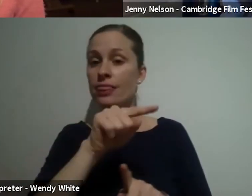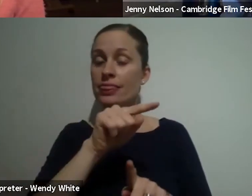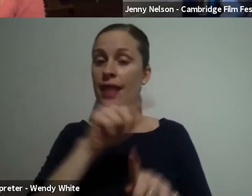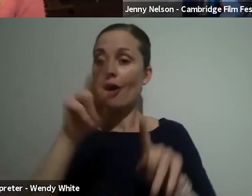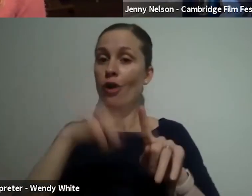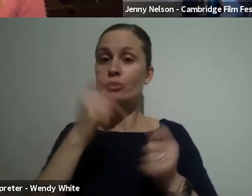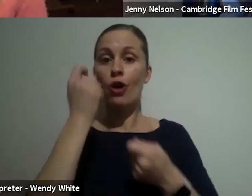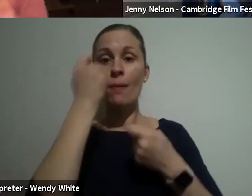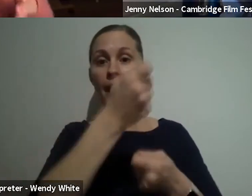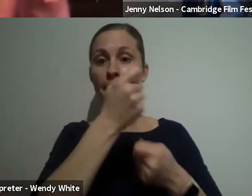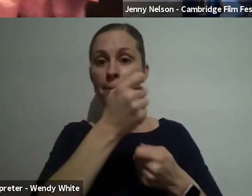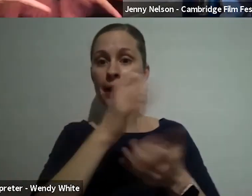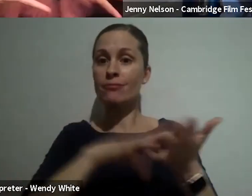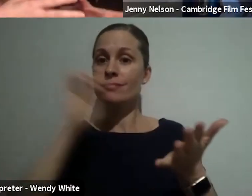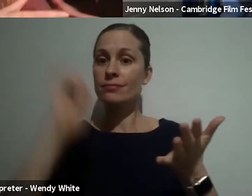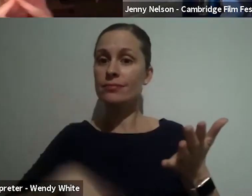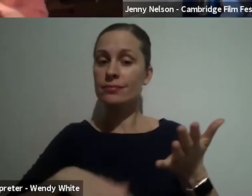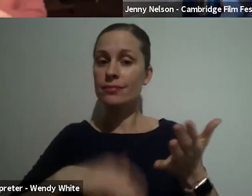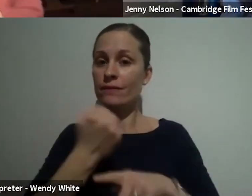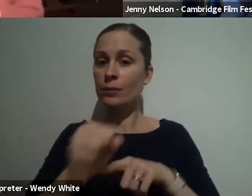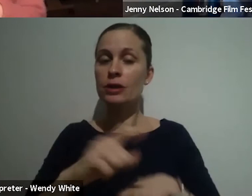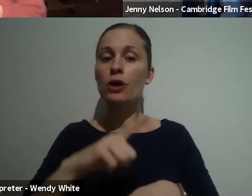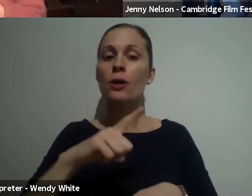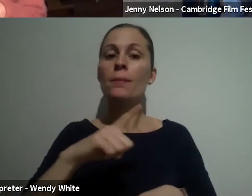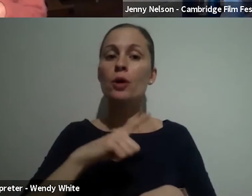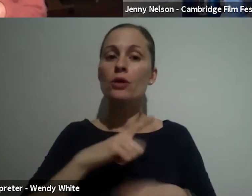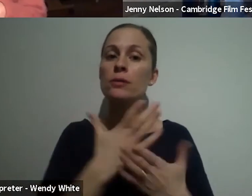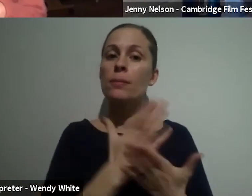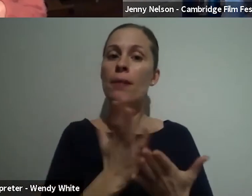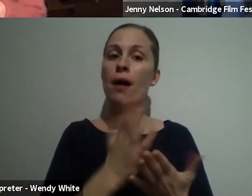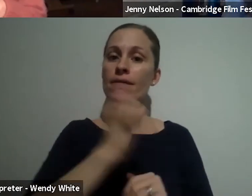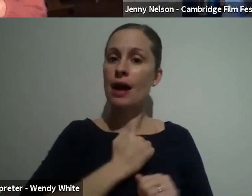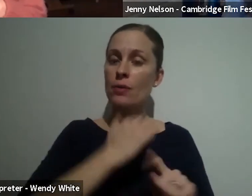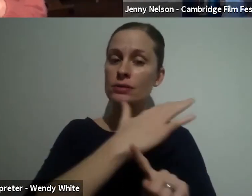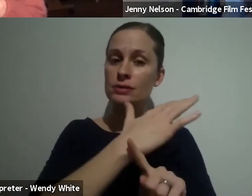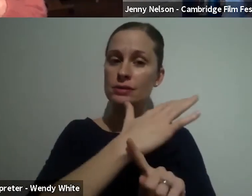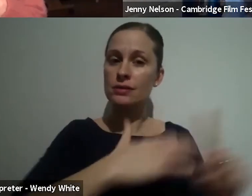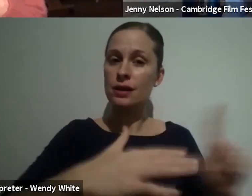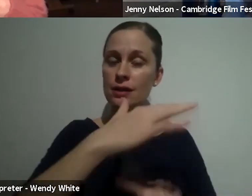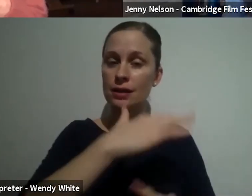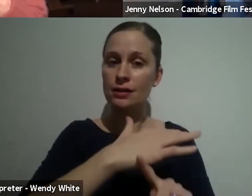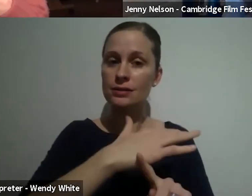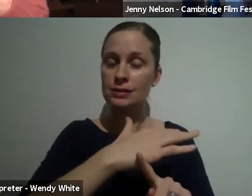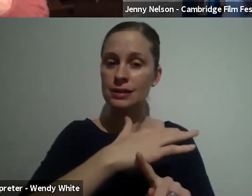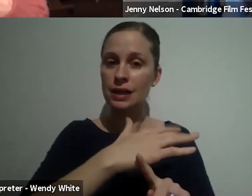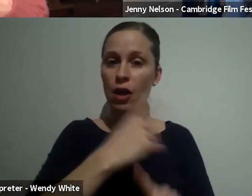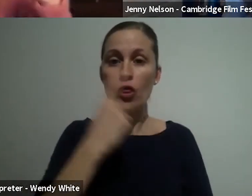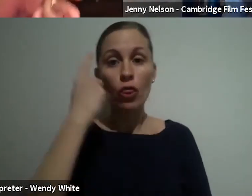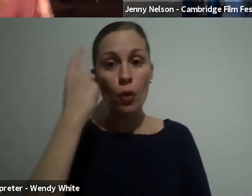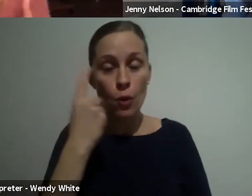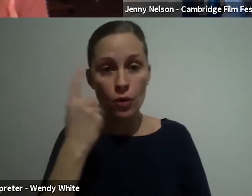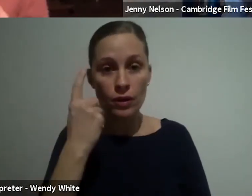because they consider, some part of the society considered that it was instead of being